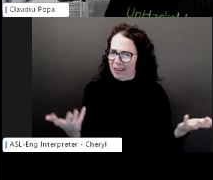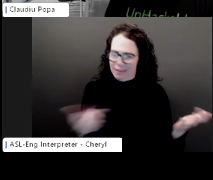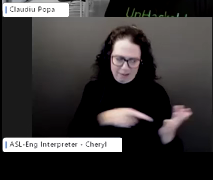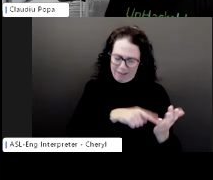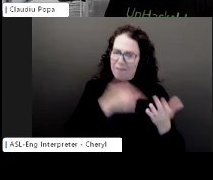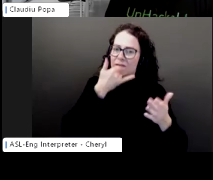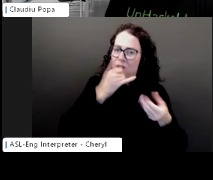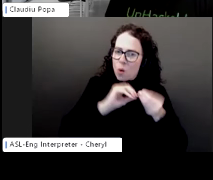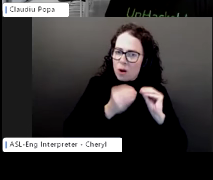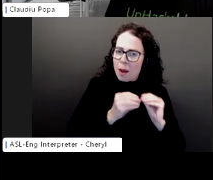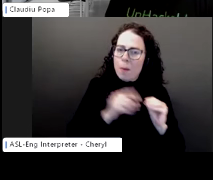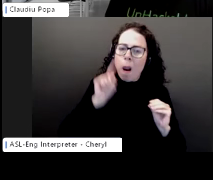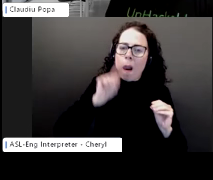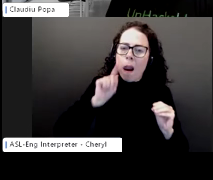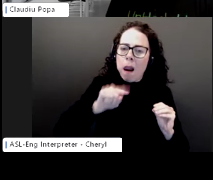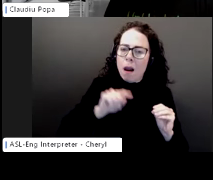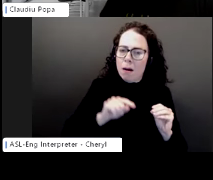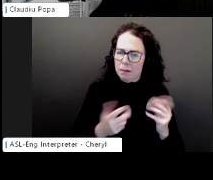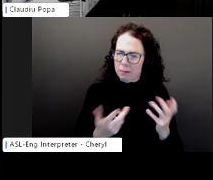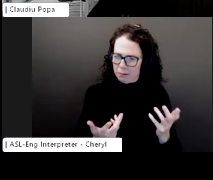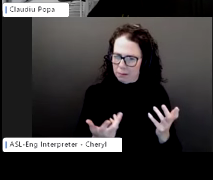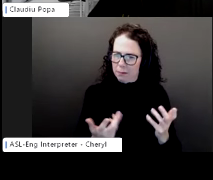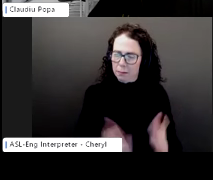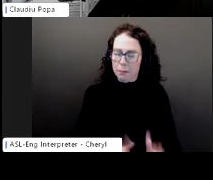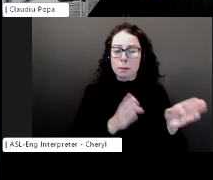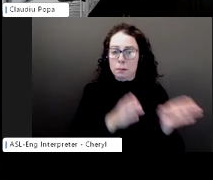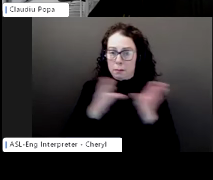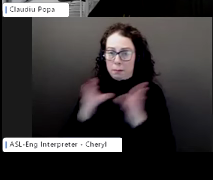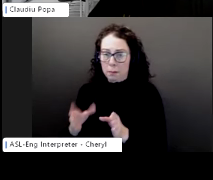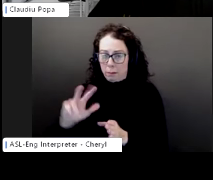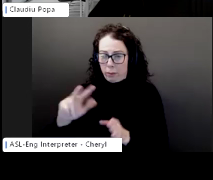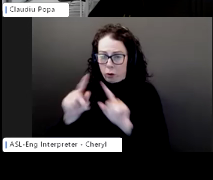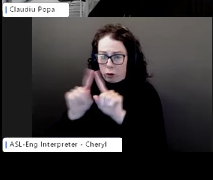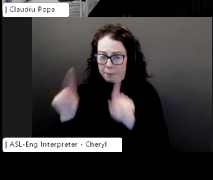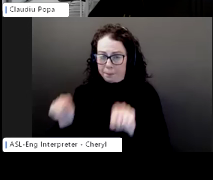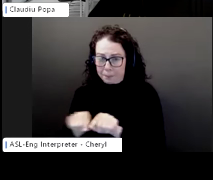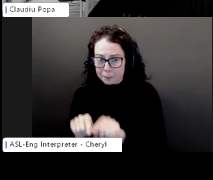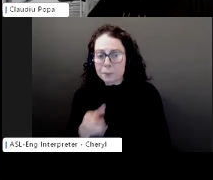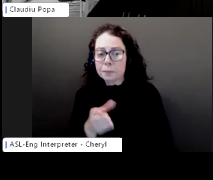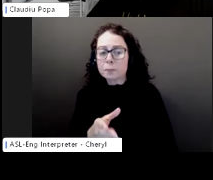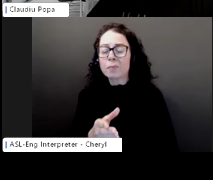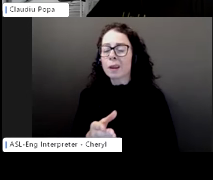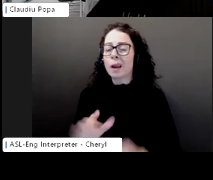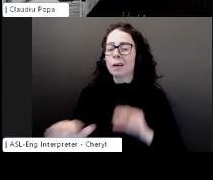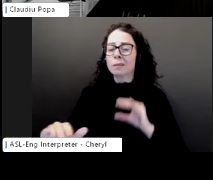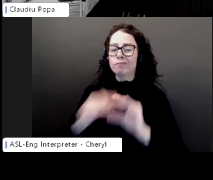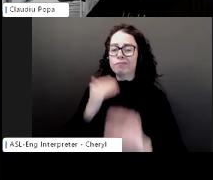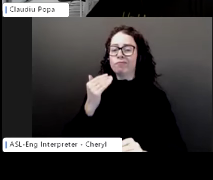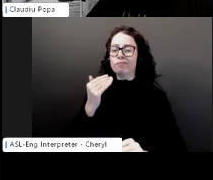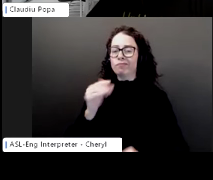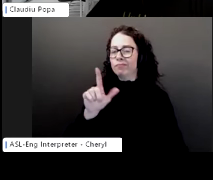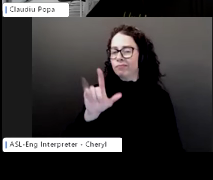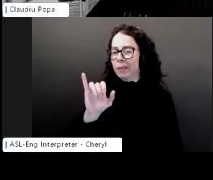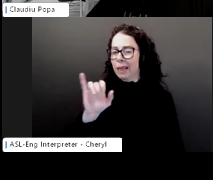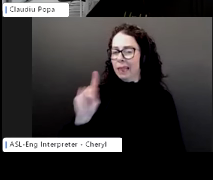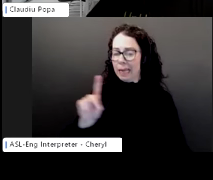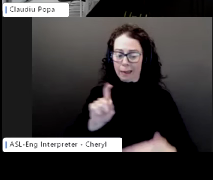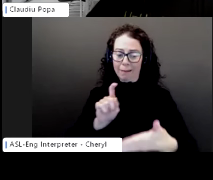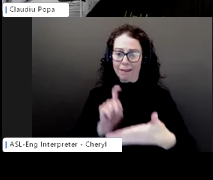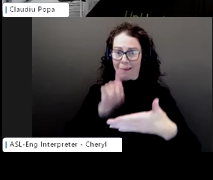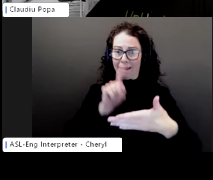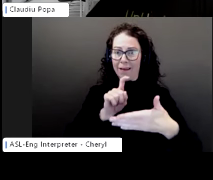to your own. And finally, those links to fake websites